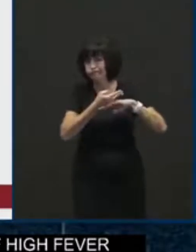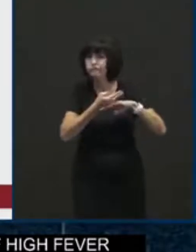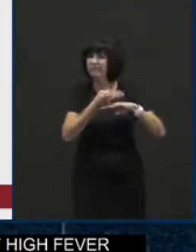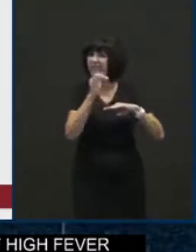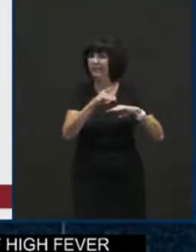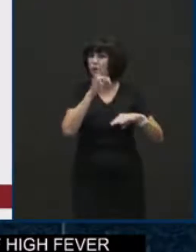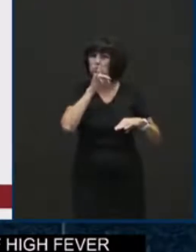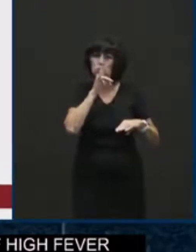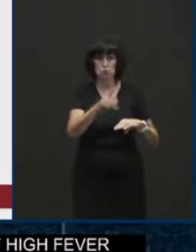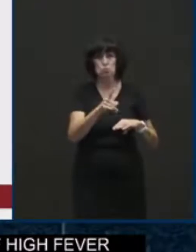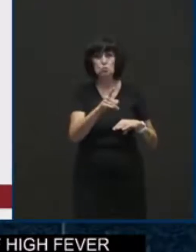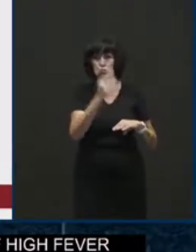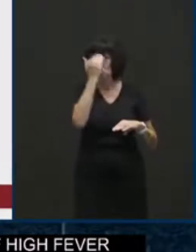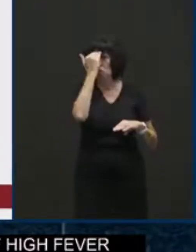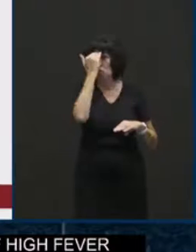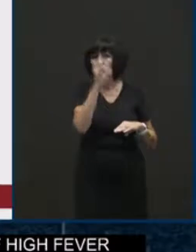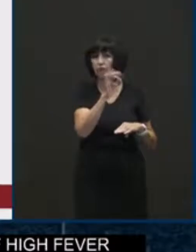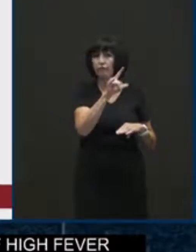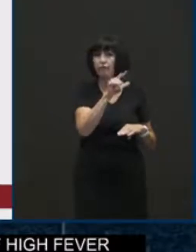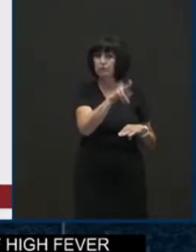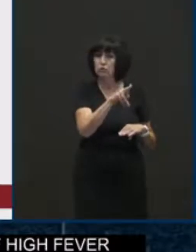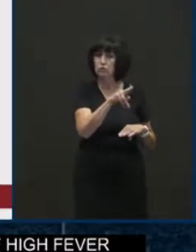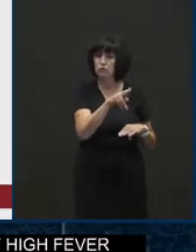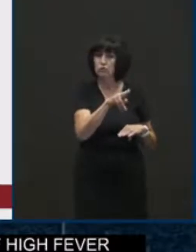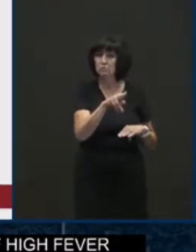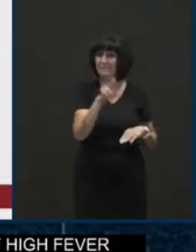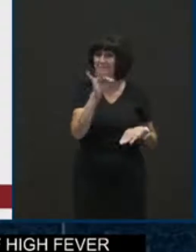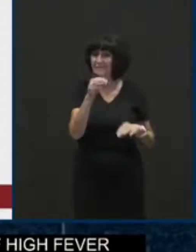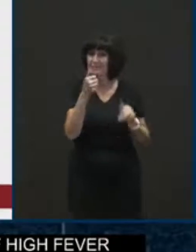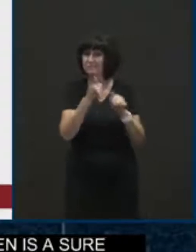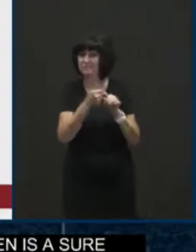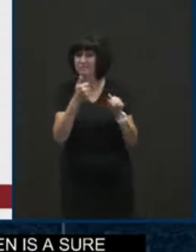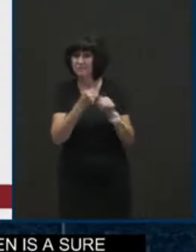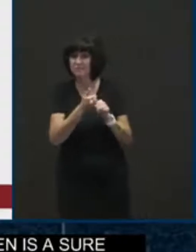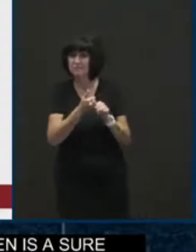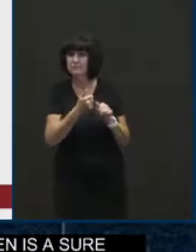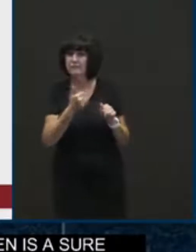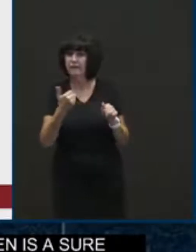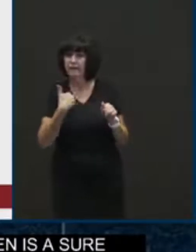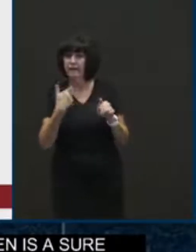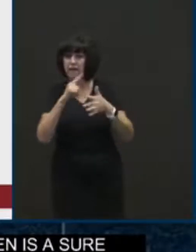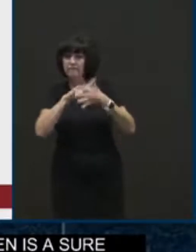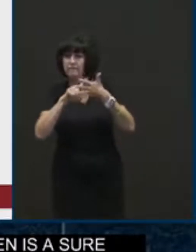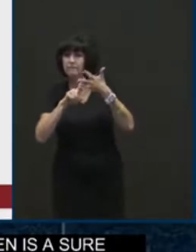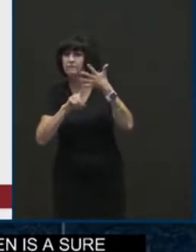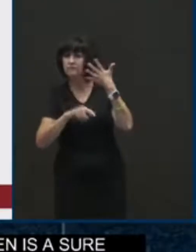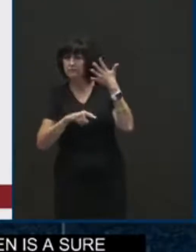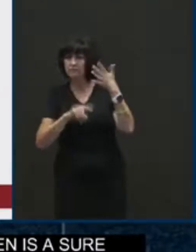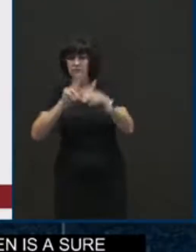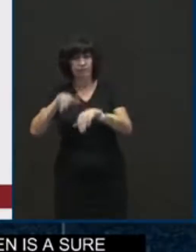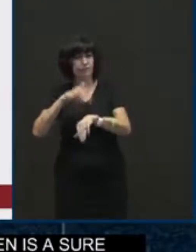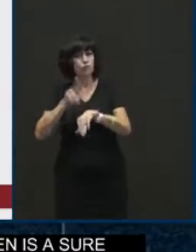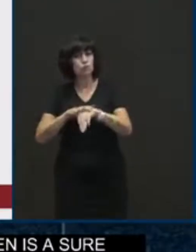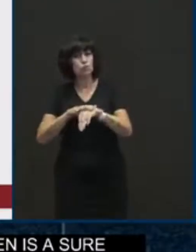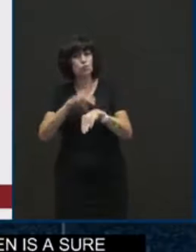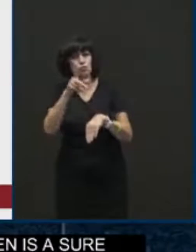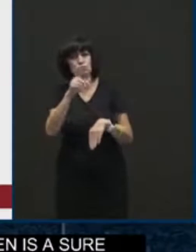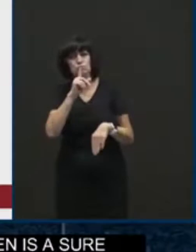influenza. But either way, if you begin to have these symptoms, of course, you want to make sure that you,